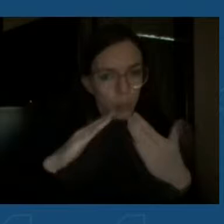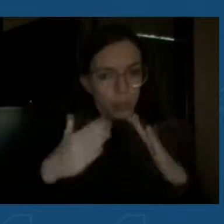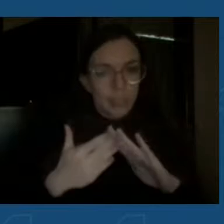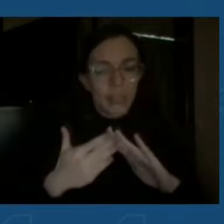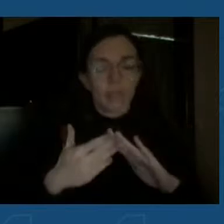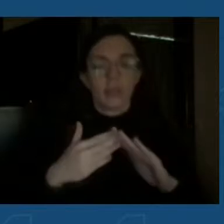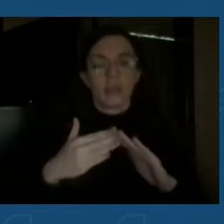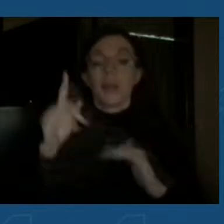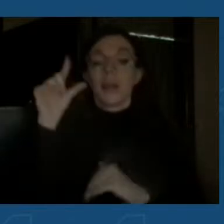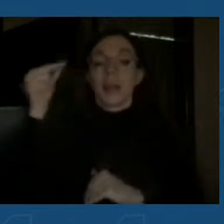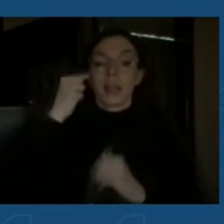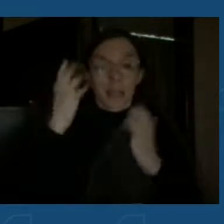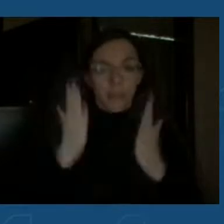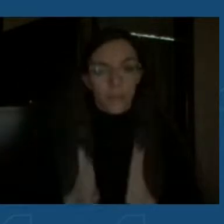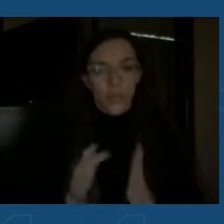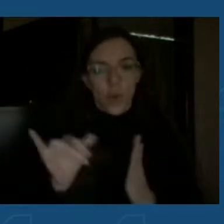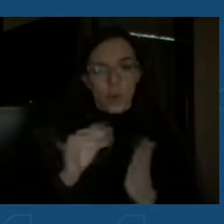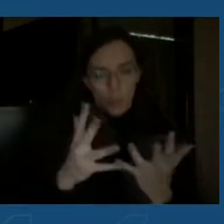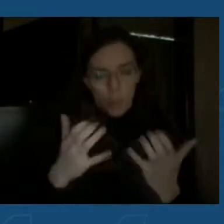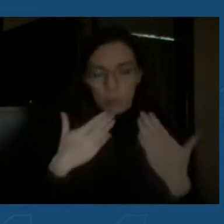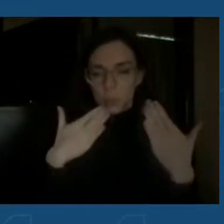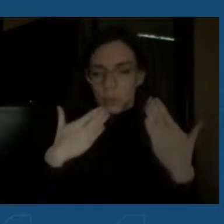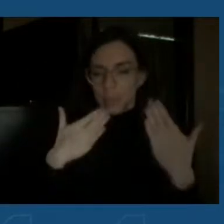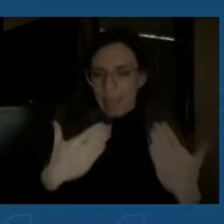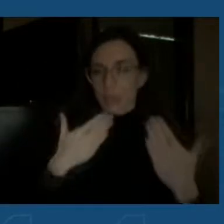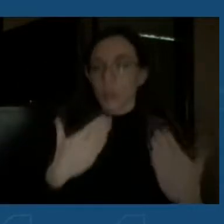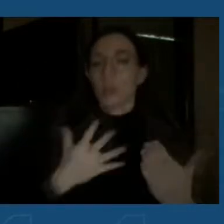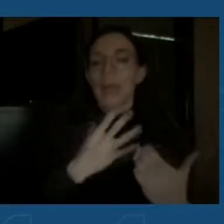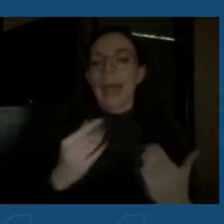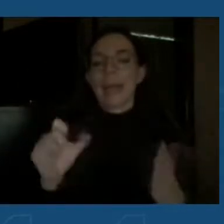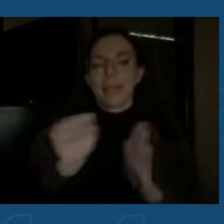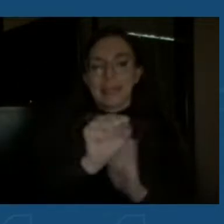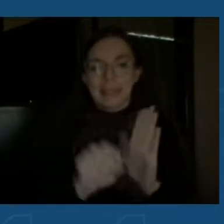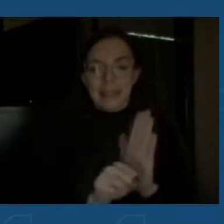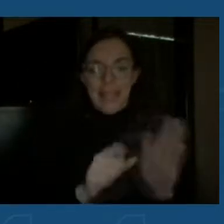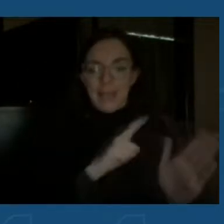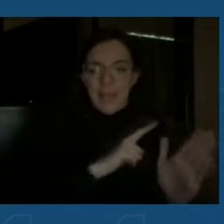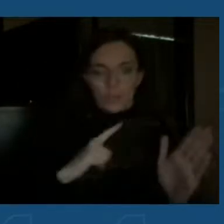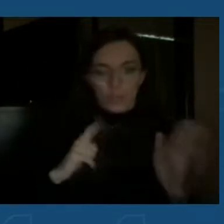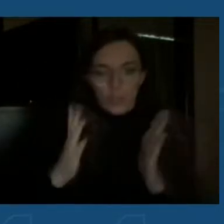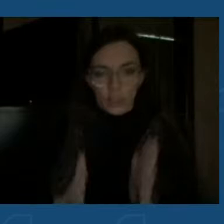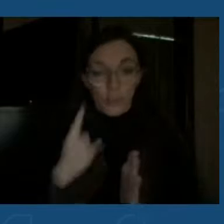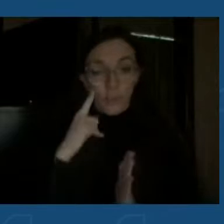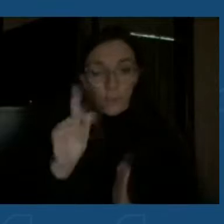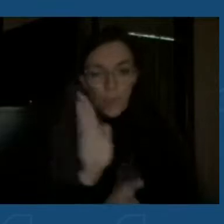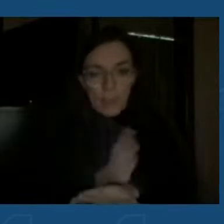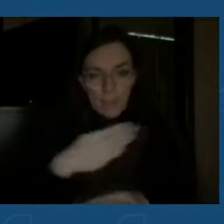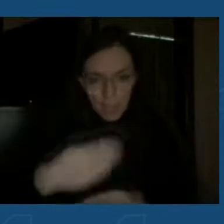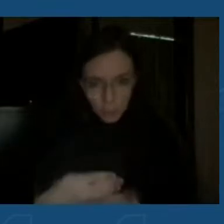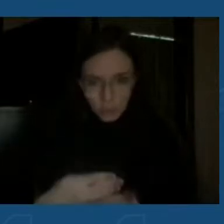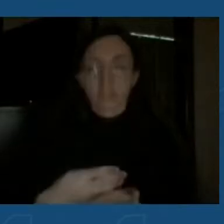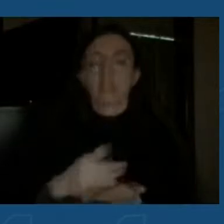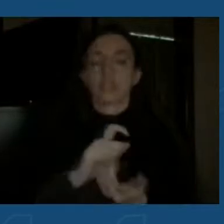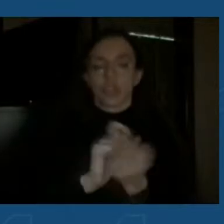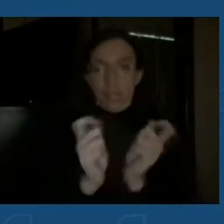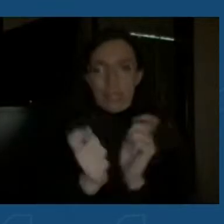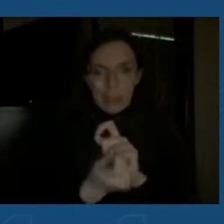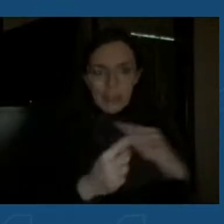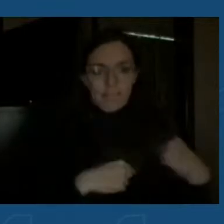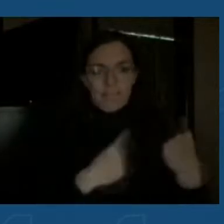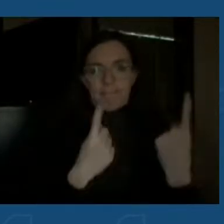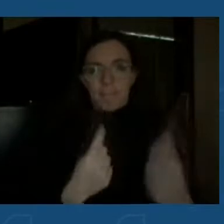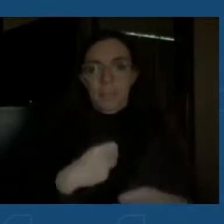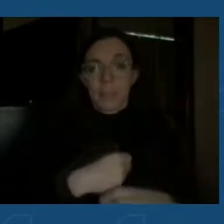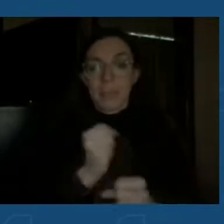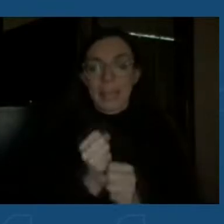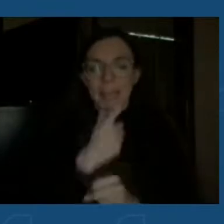Governor, I would also like to thank you and the state legislators for the budget provisions that have been made, because I know that will be